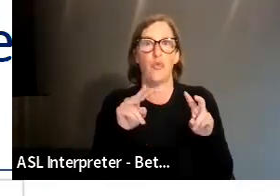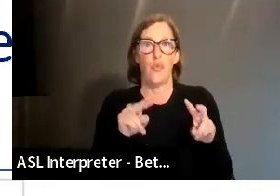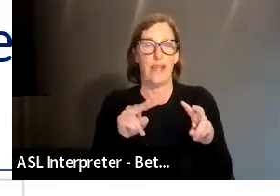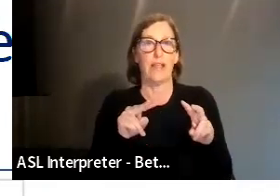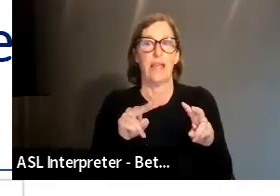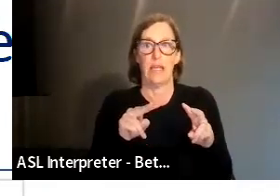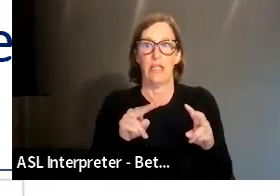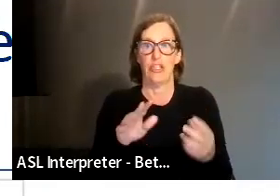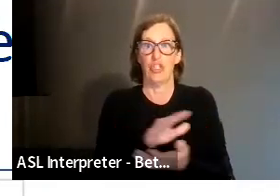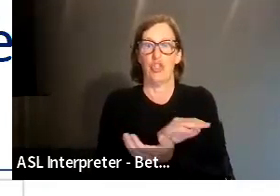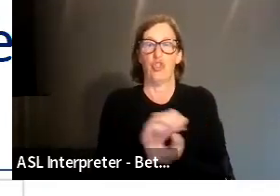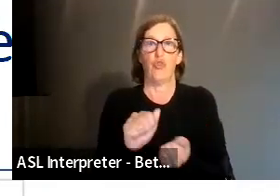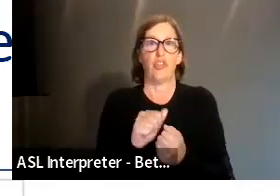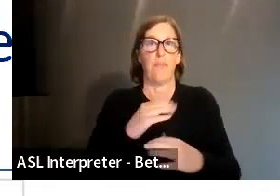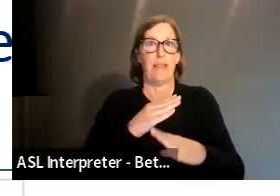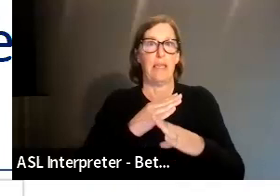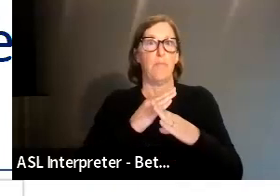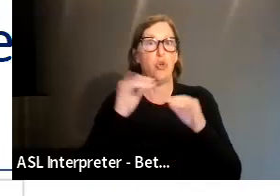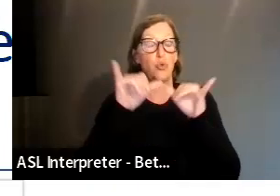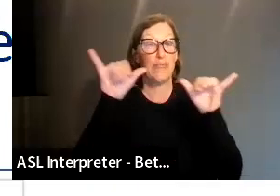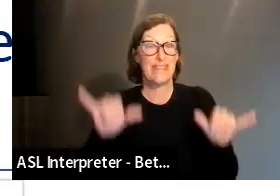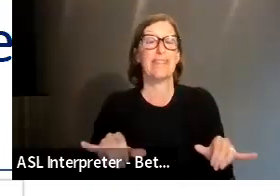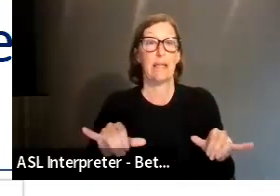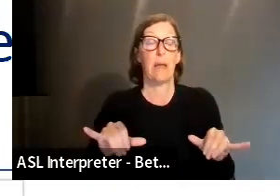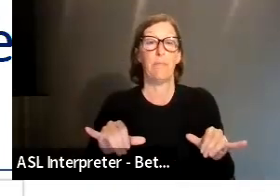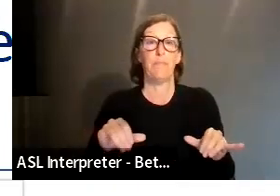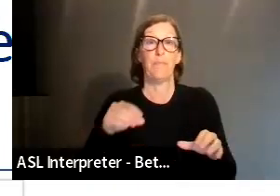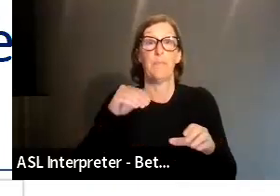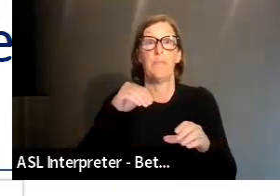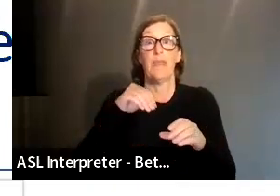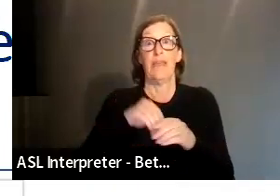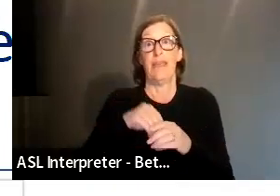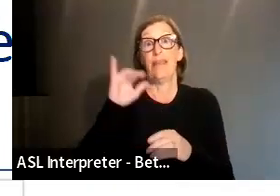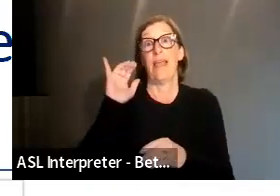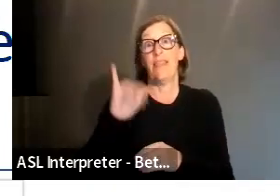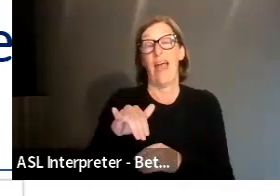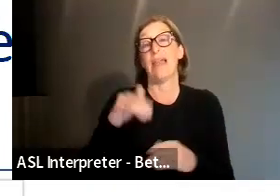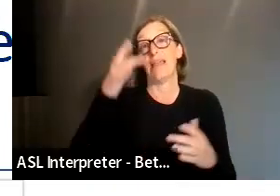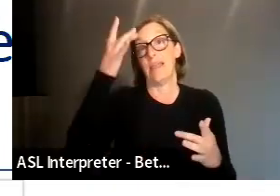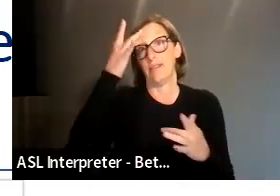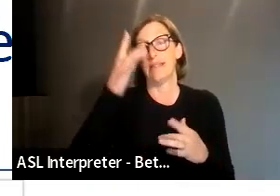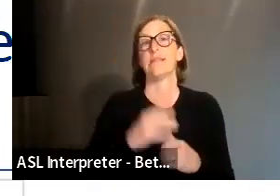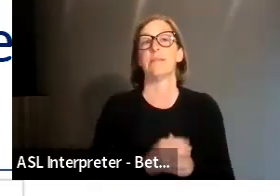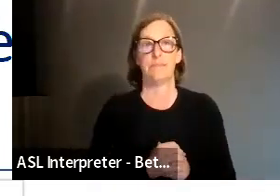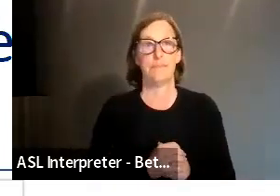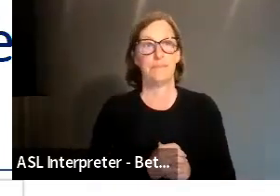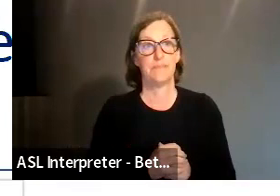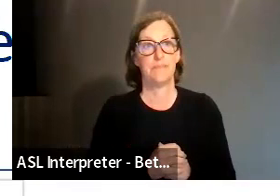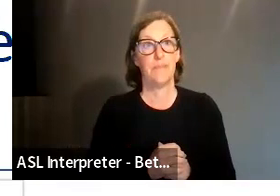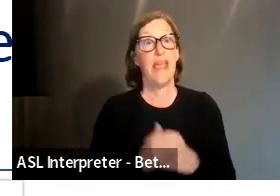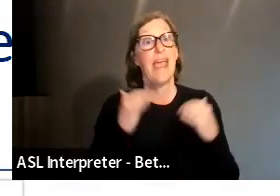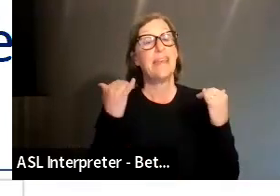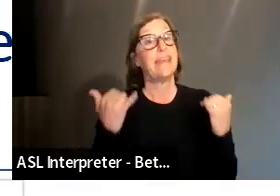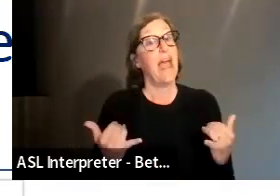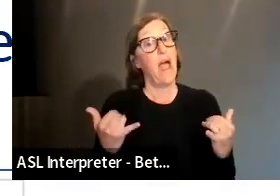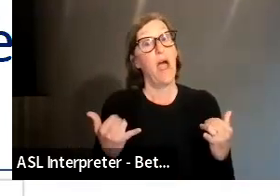destruction by the immune system in retinitis pigmentosa. Now we are moving